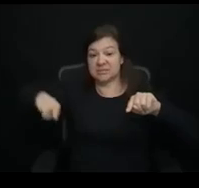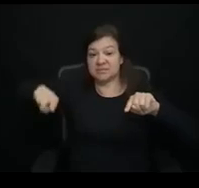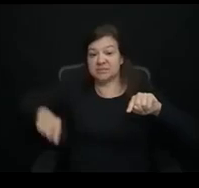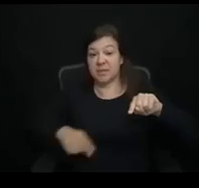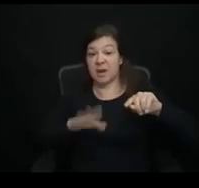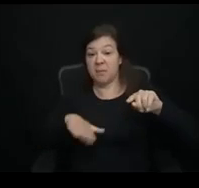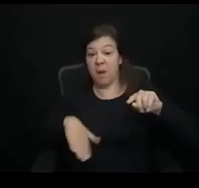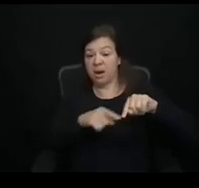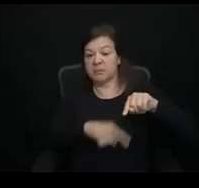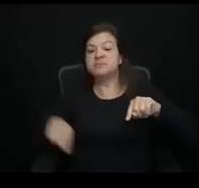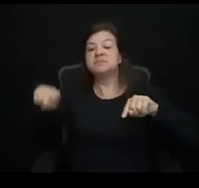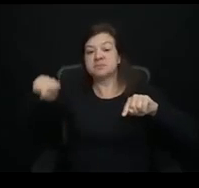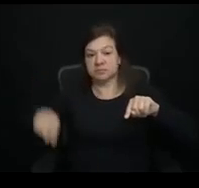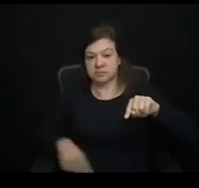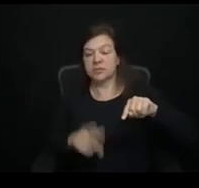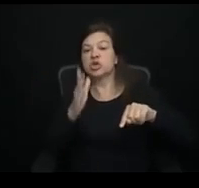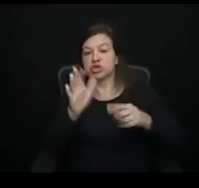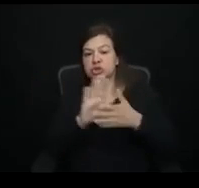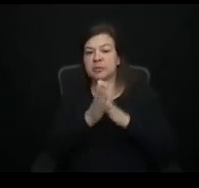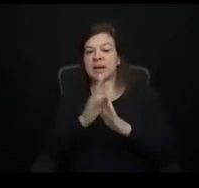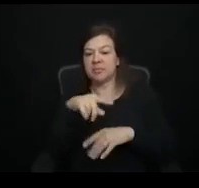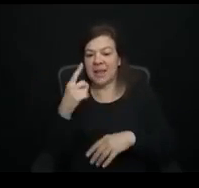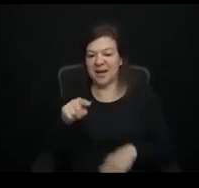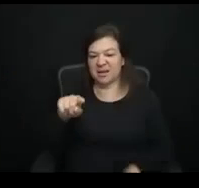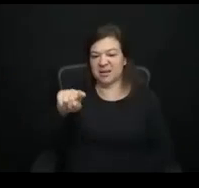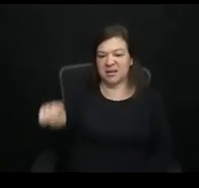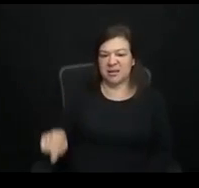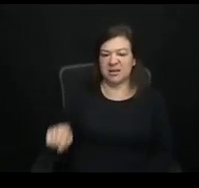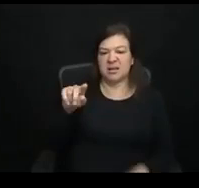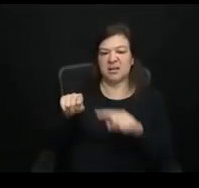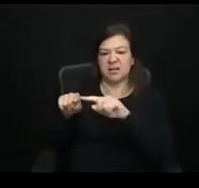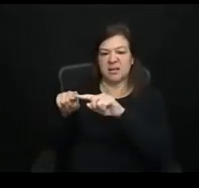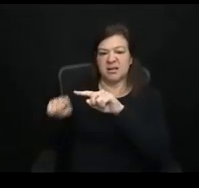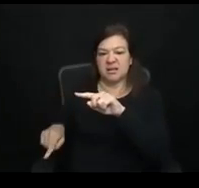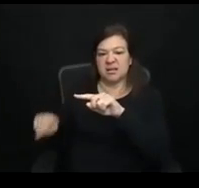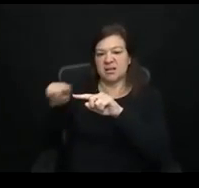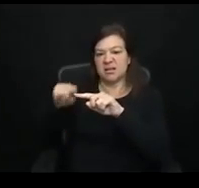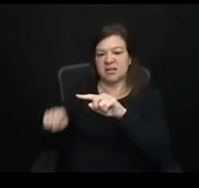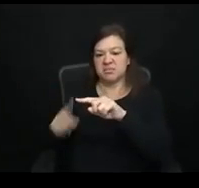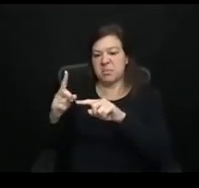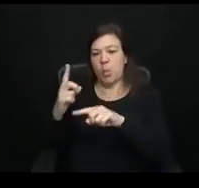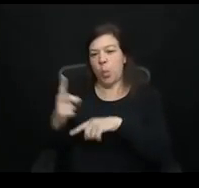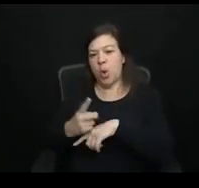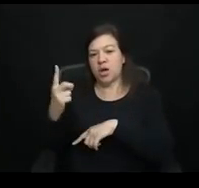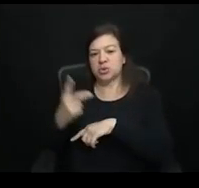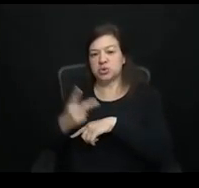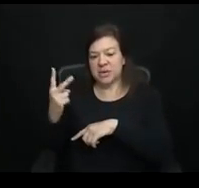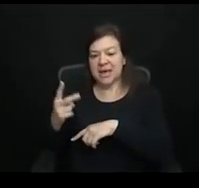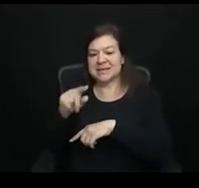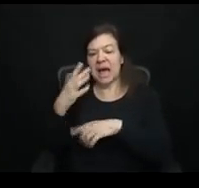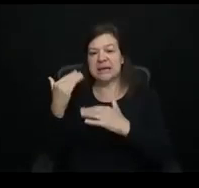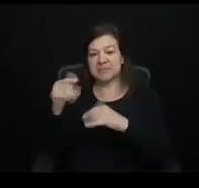directions. This the same way. This has been about a day or so since it was burned. Once it cools down, I'd expect this line